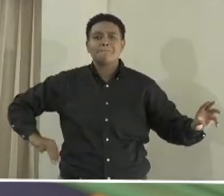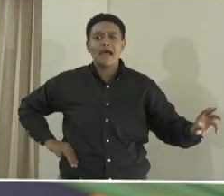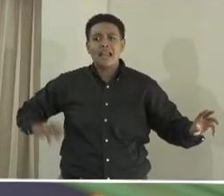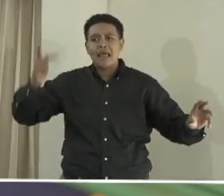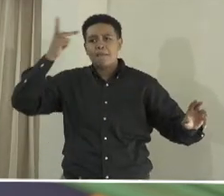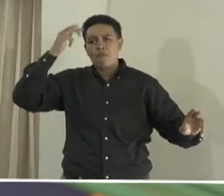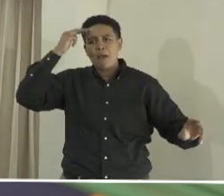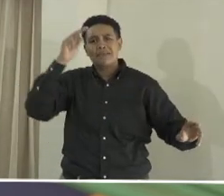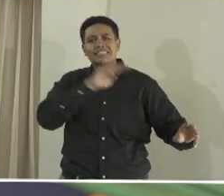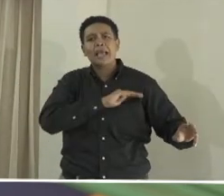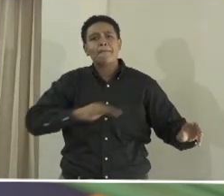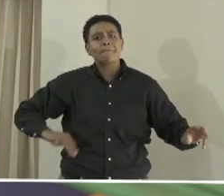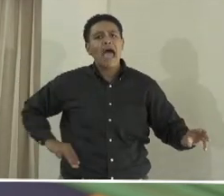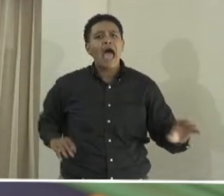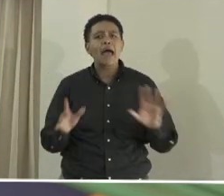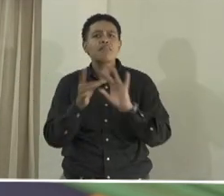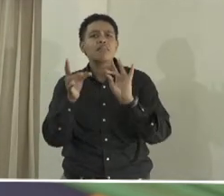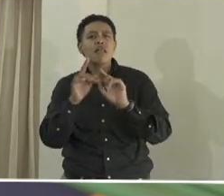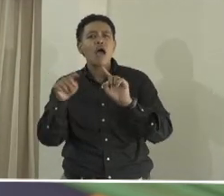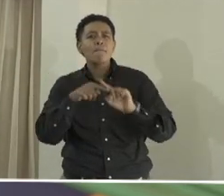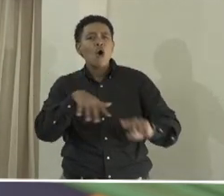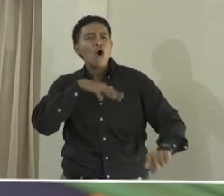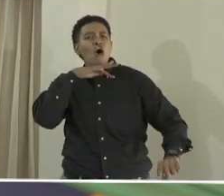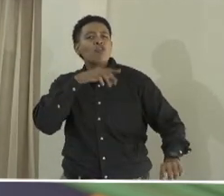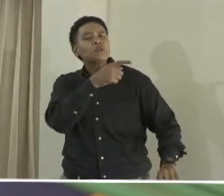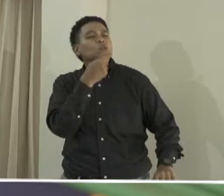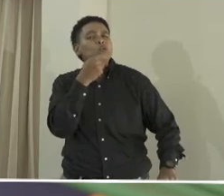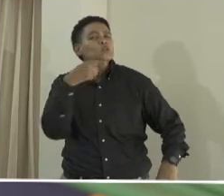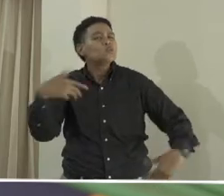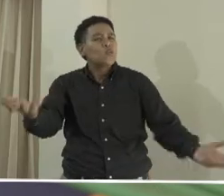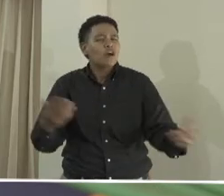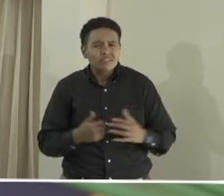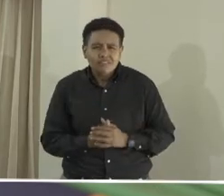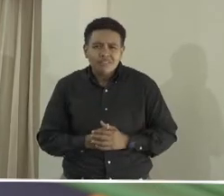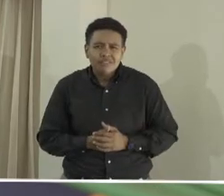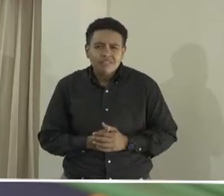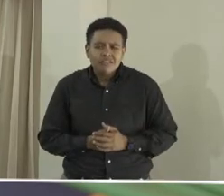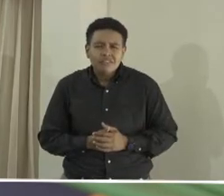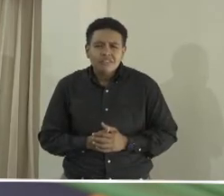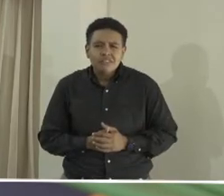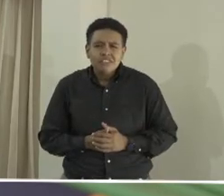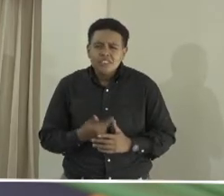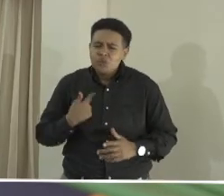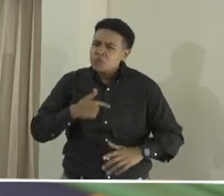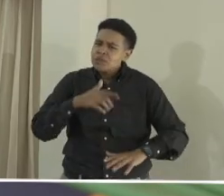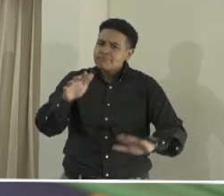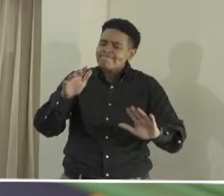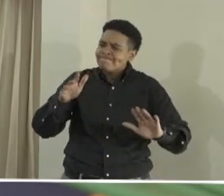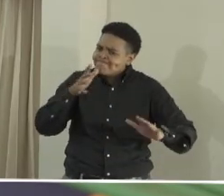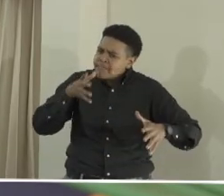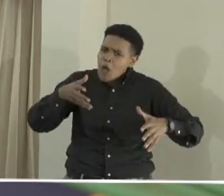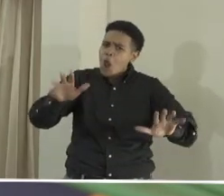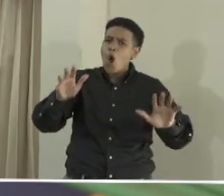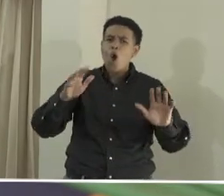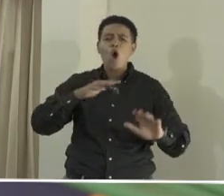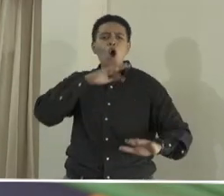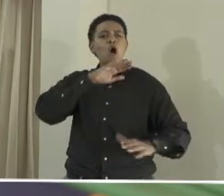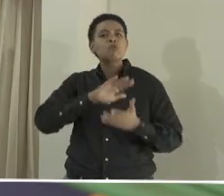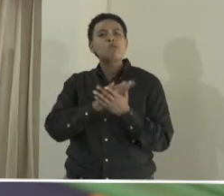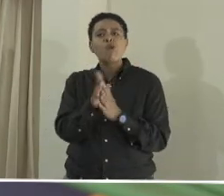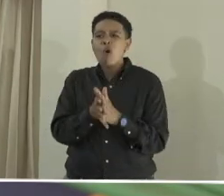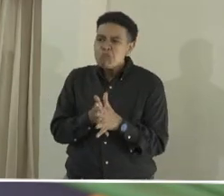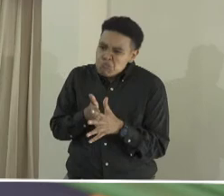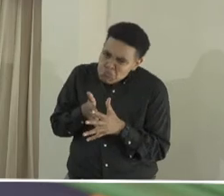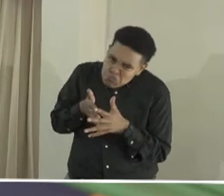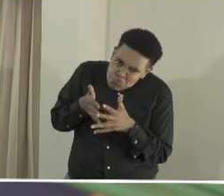Manley, speaking about corruption, said, "We dare not allow corruption to become entrenched